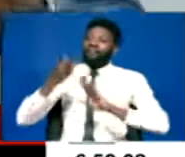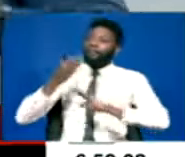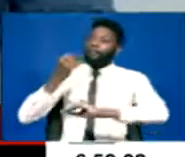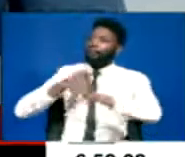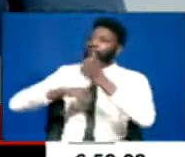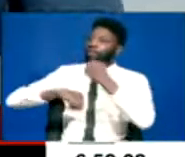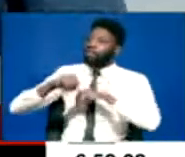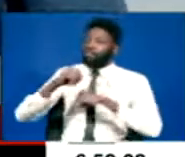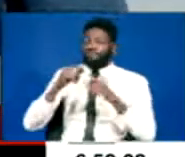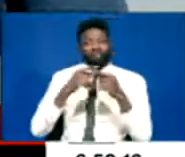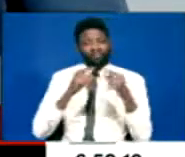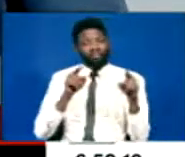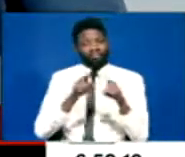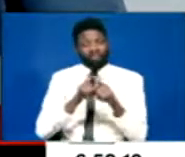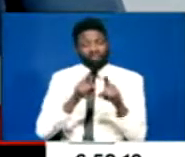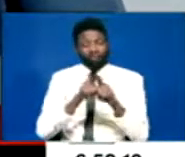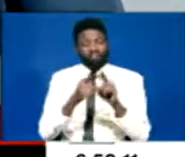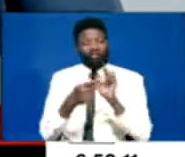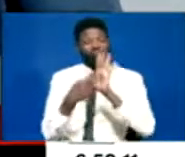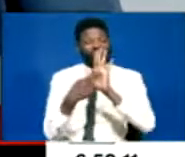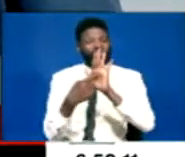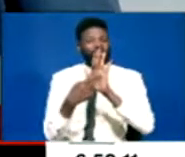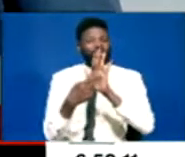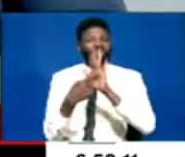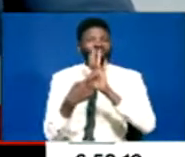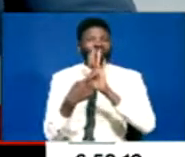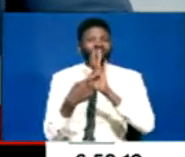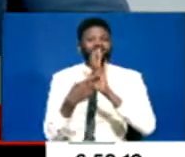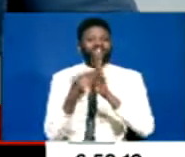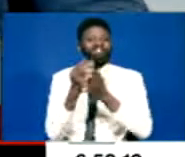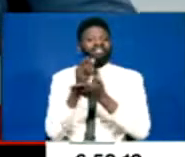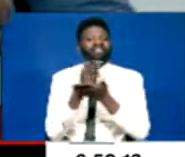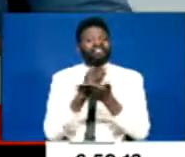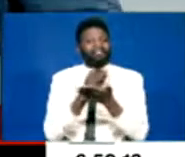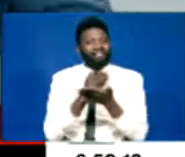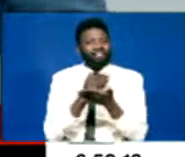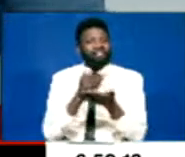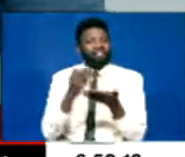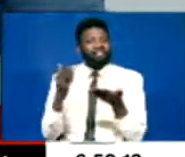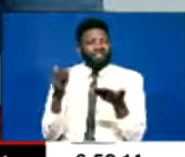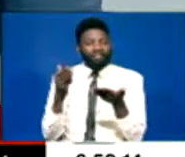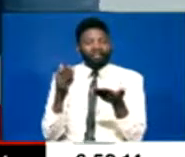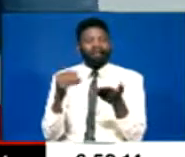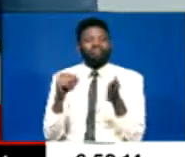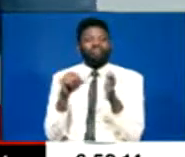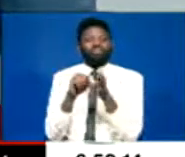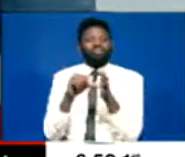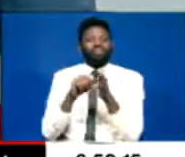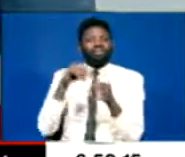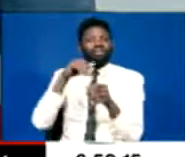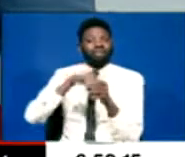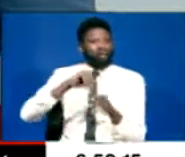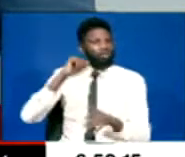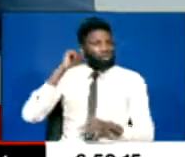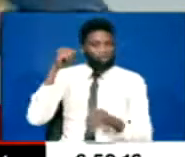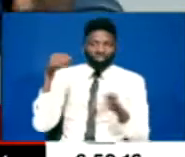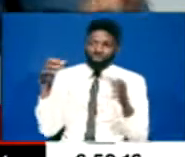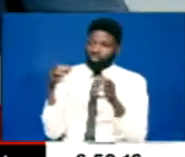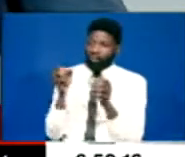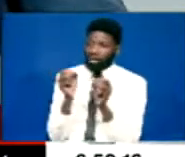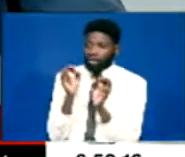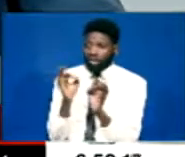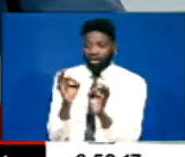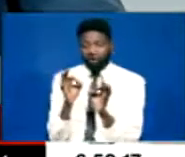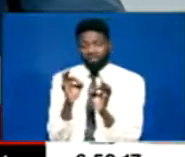it really exposed some of the underbelly in that particular party. If one head is saying that